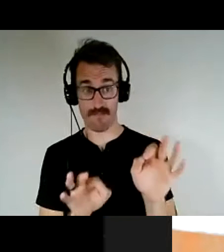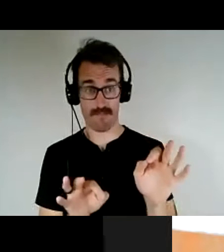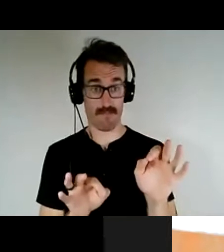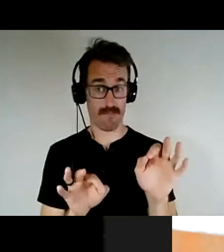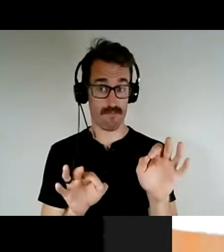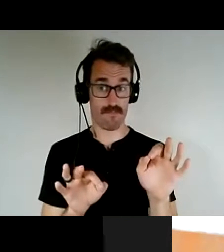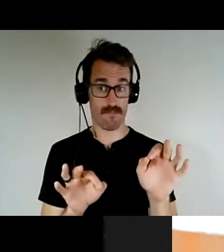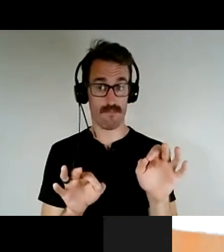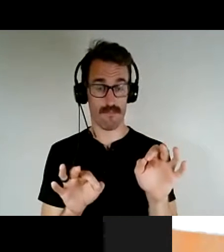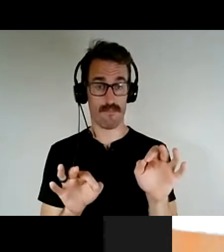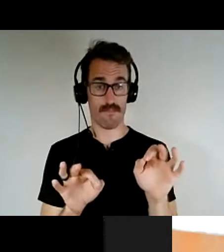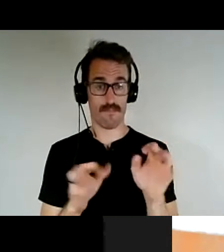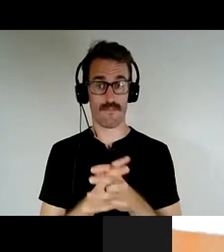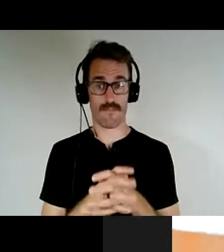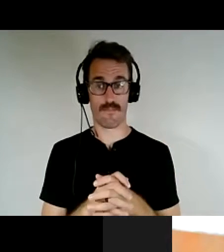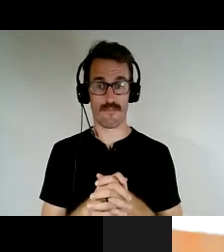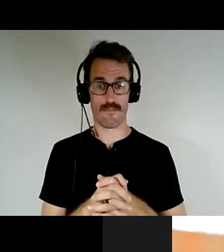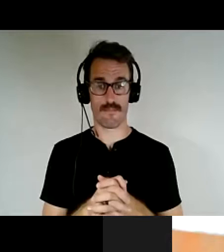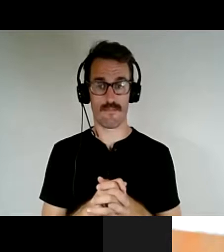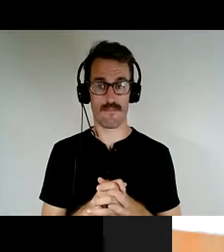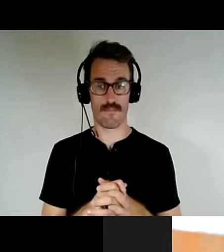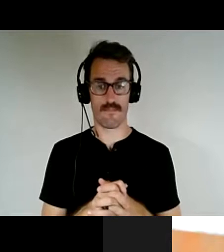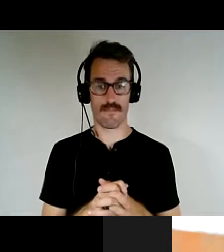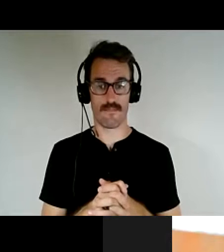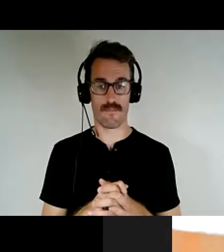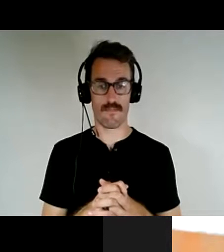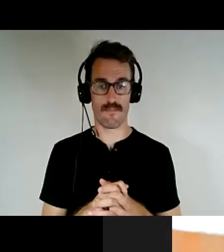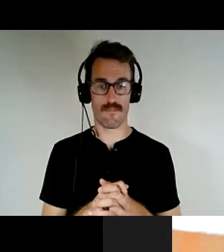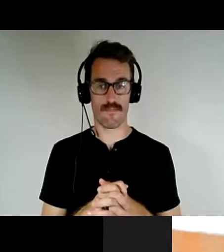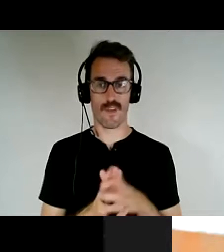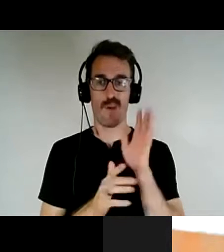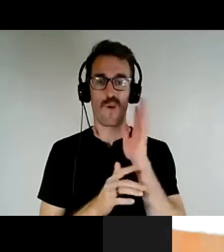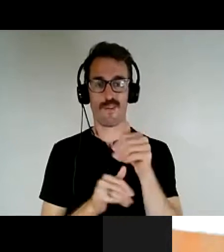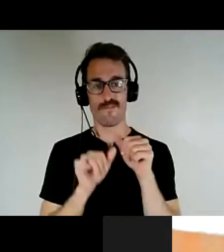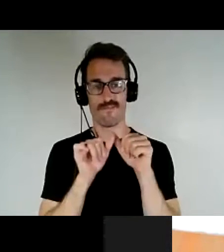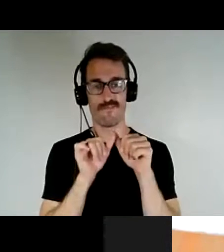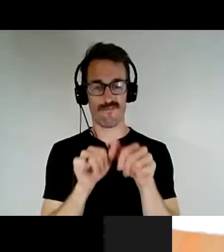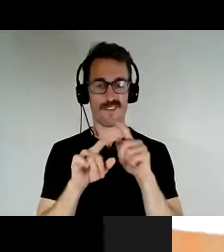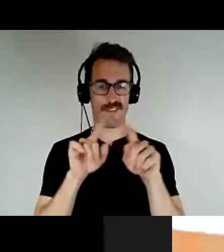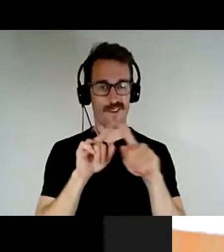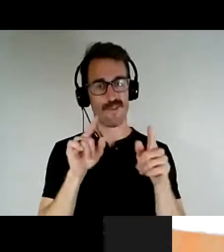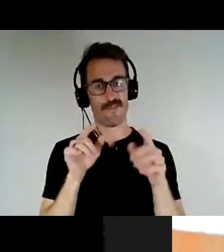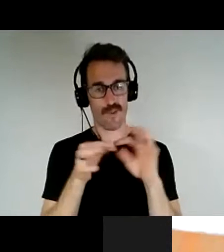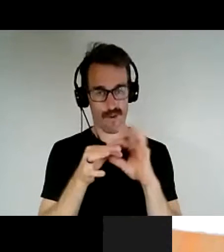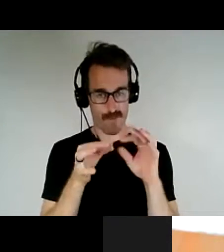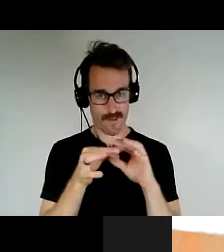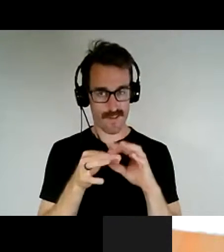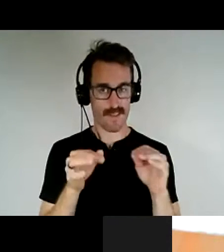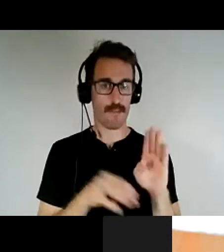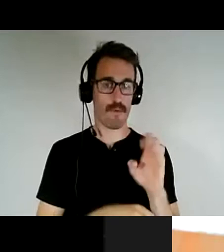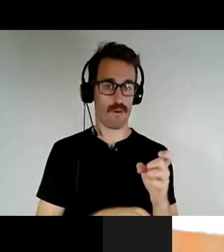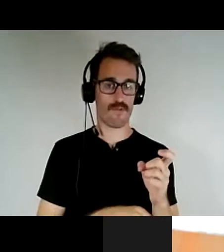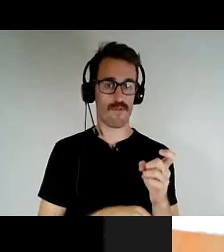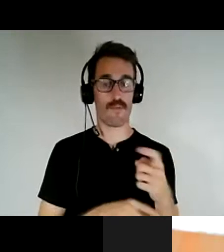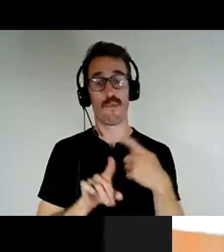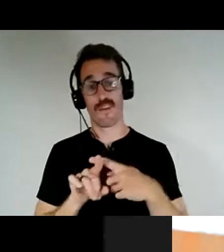Yes, I'm fine. And we're going to be going through the comments in the chat box. Thank you all for sharing, as well as the Q&A